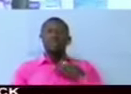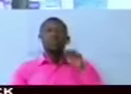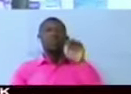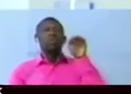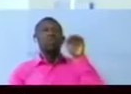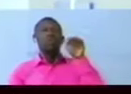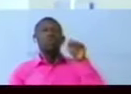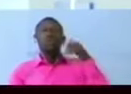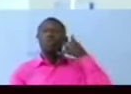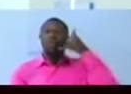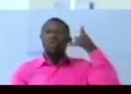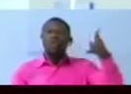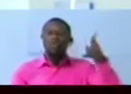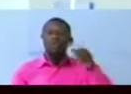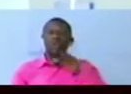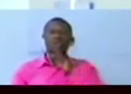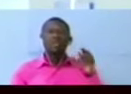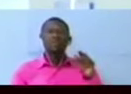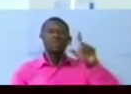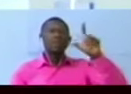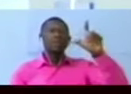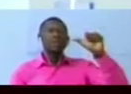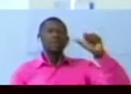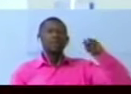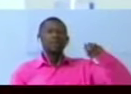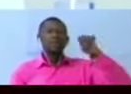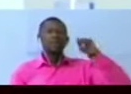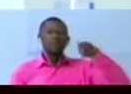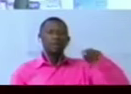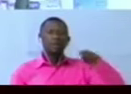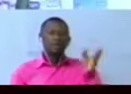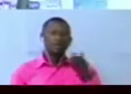Why did you call Lamin Kabu?